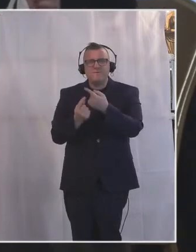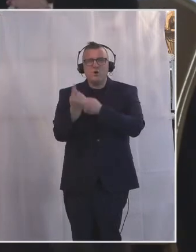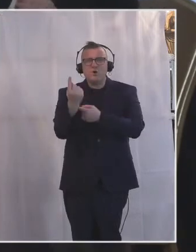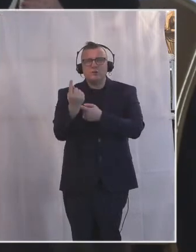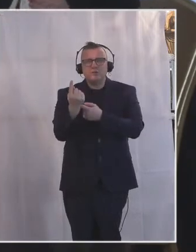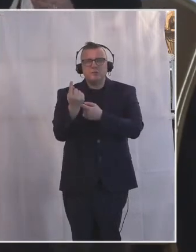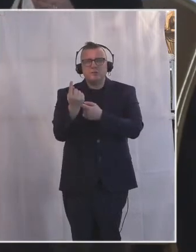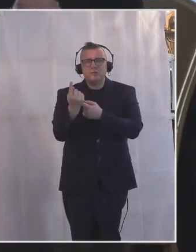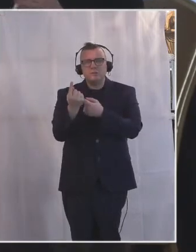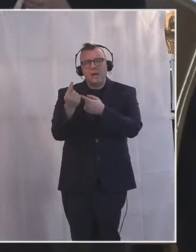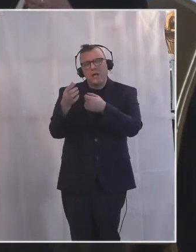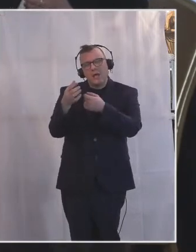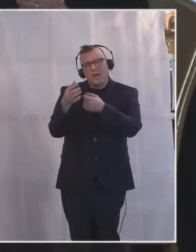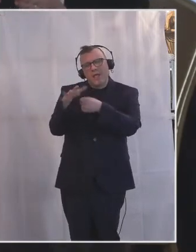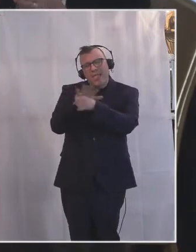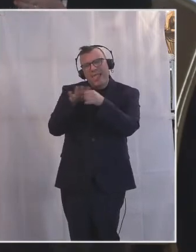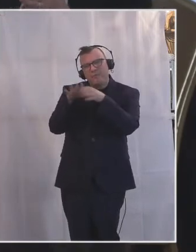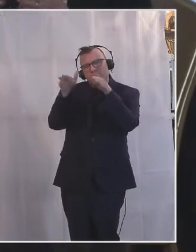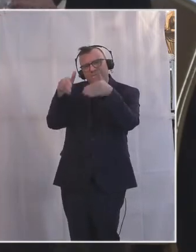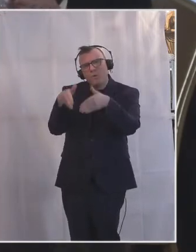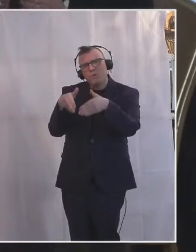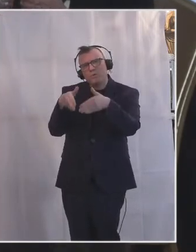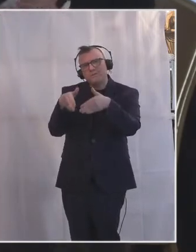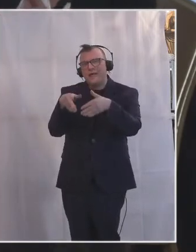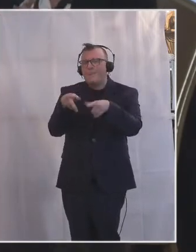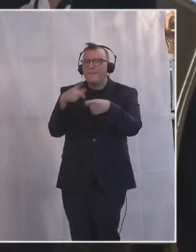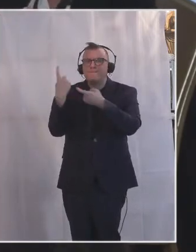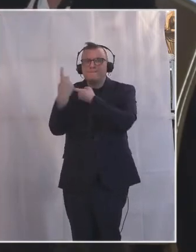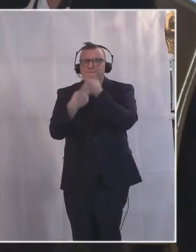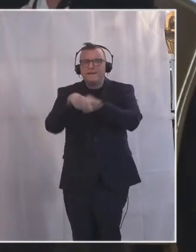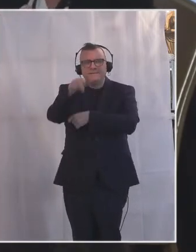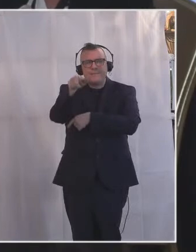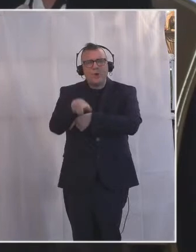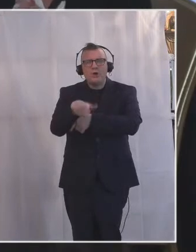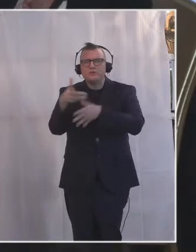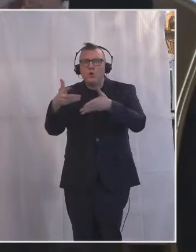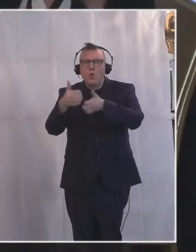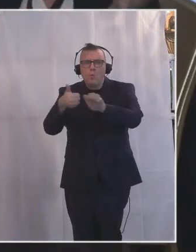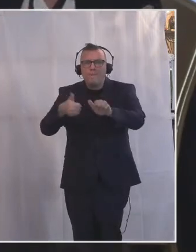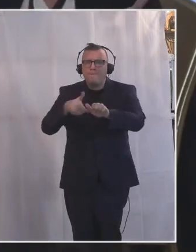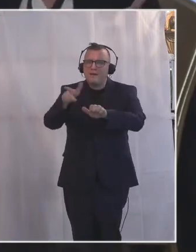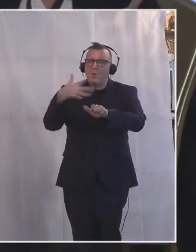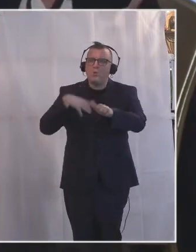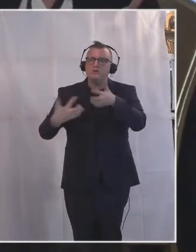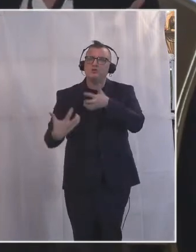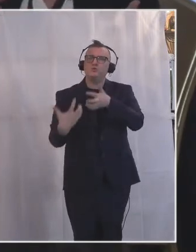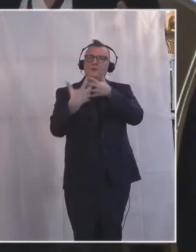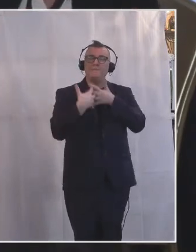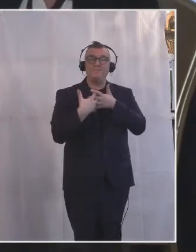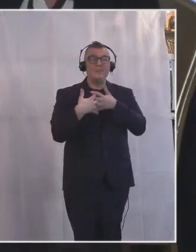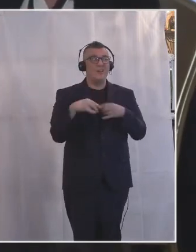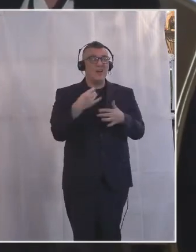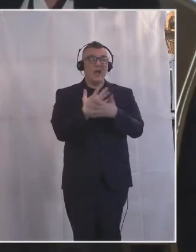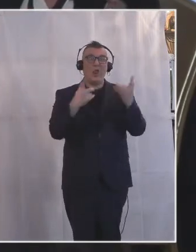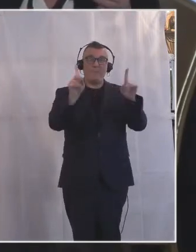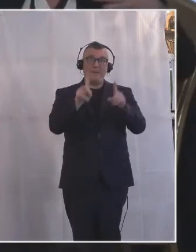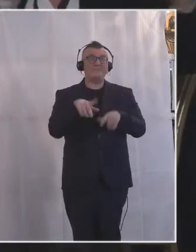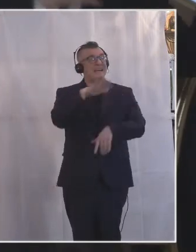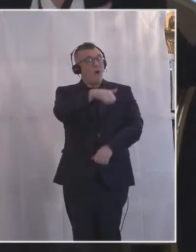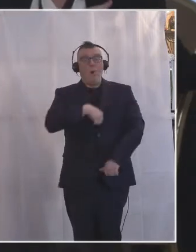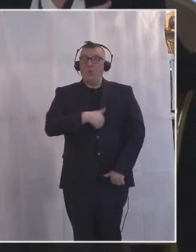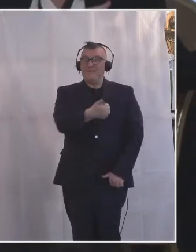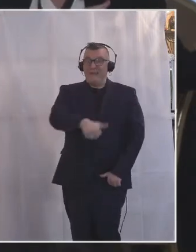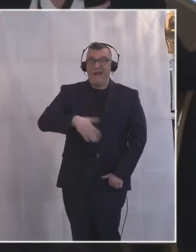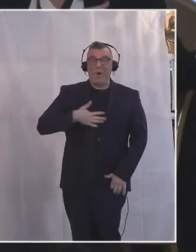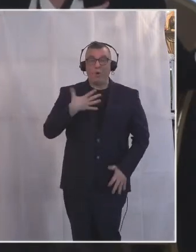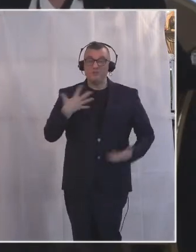and then really getting someone within there that wants to work with you, because lots of people say they do, but then 2 months down the line something more